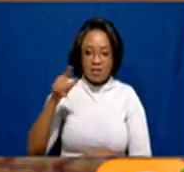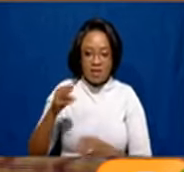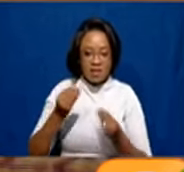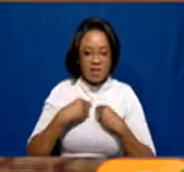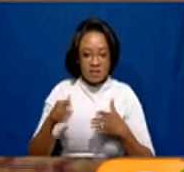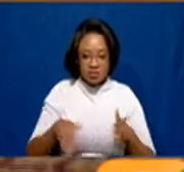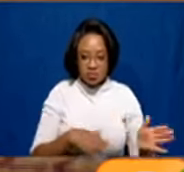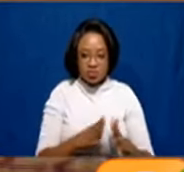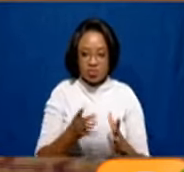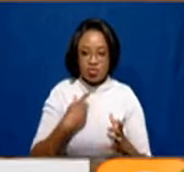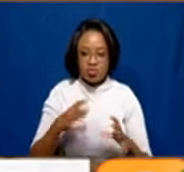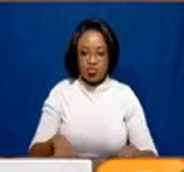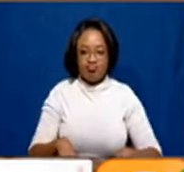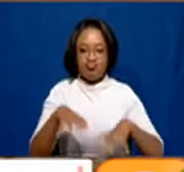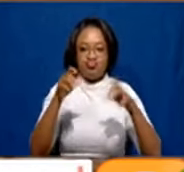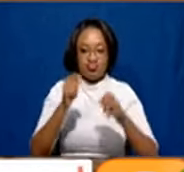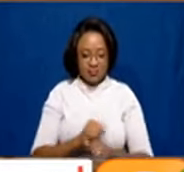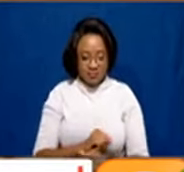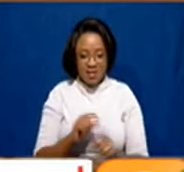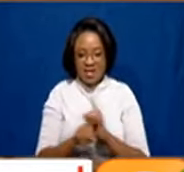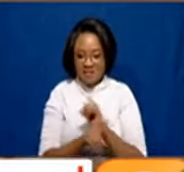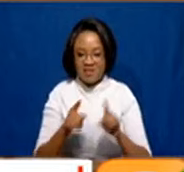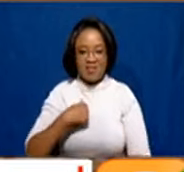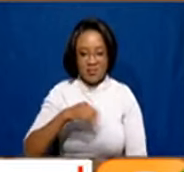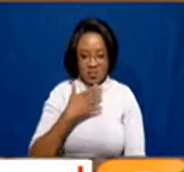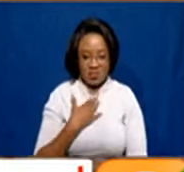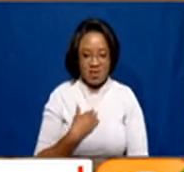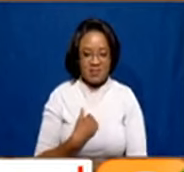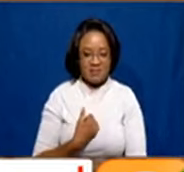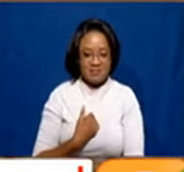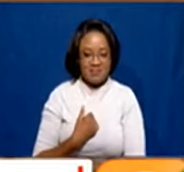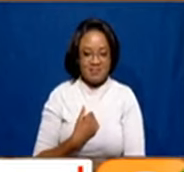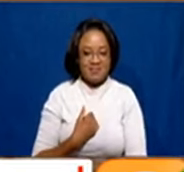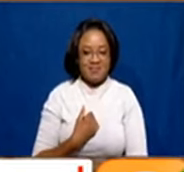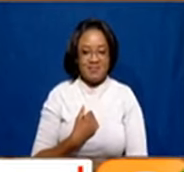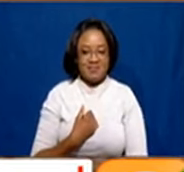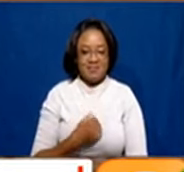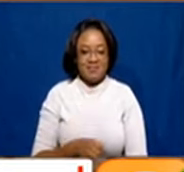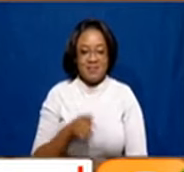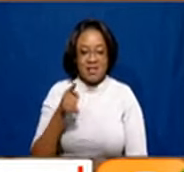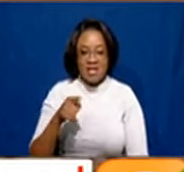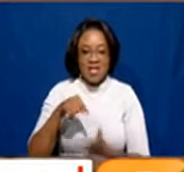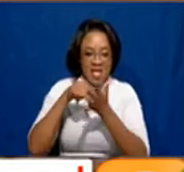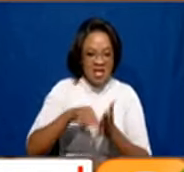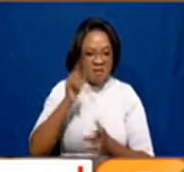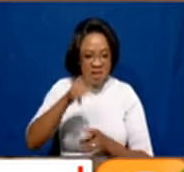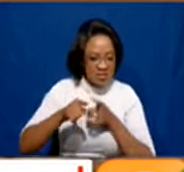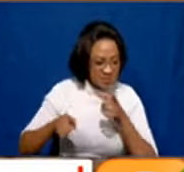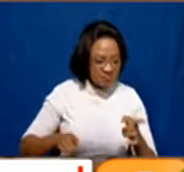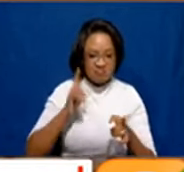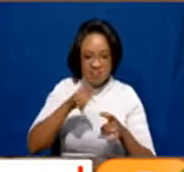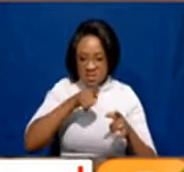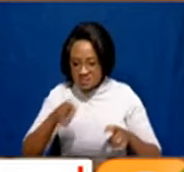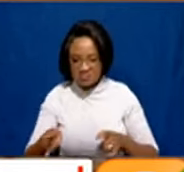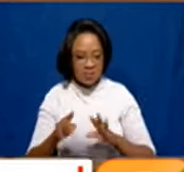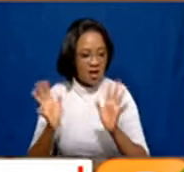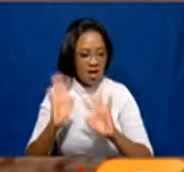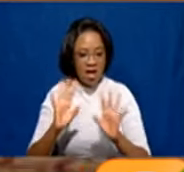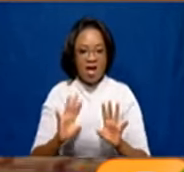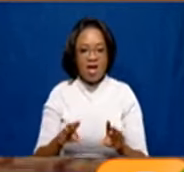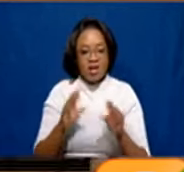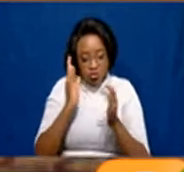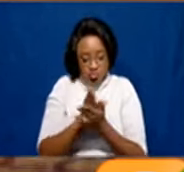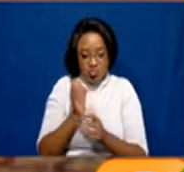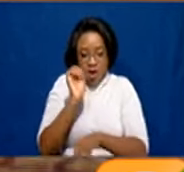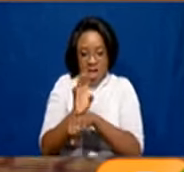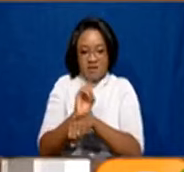wanted to be. And that is how I can even be in this space today. He didn't used to insist that you have to take this course, you have to do this. He would give guidance,